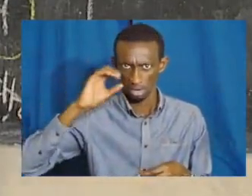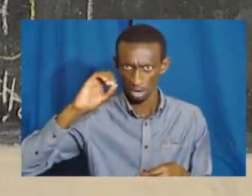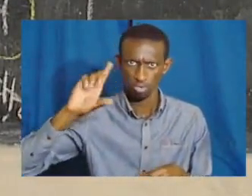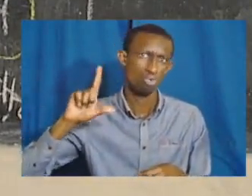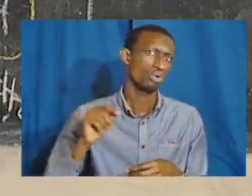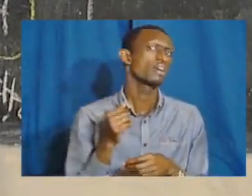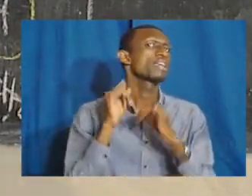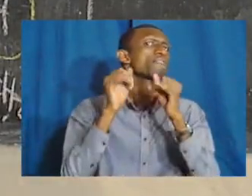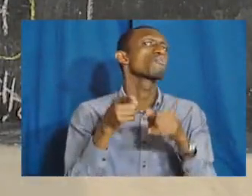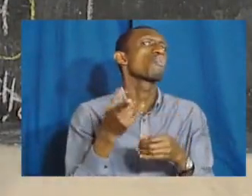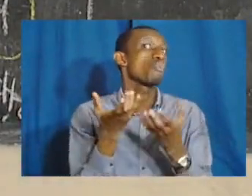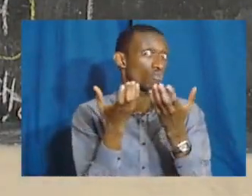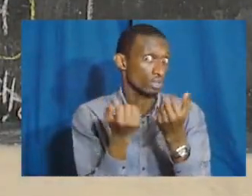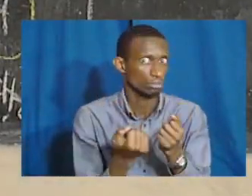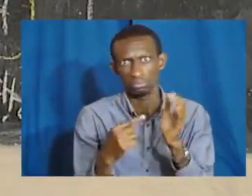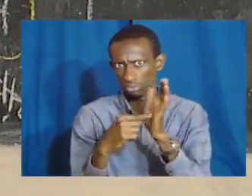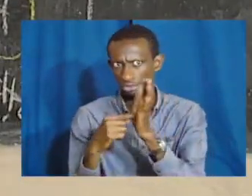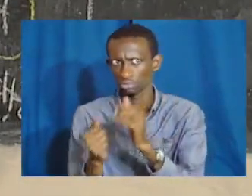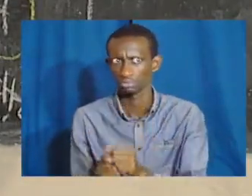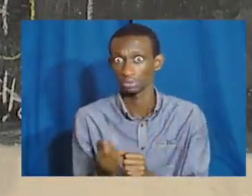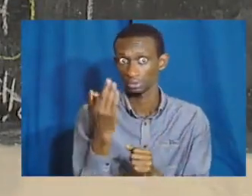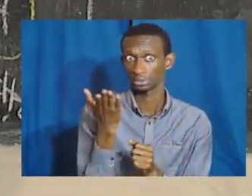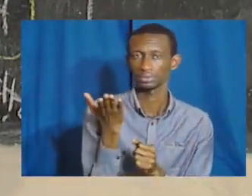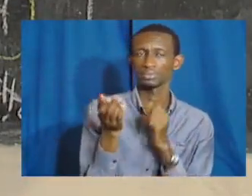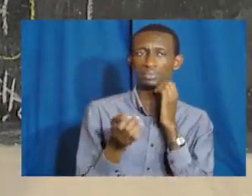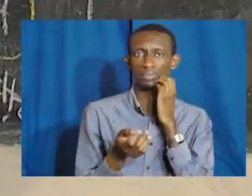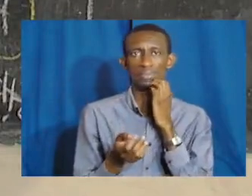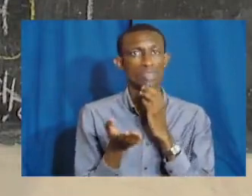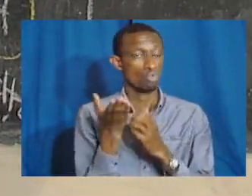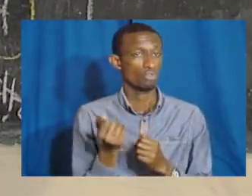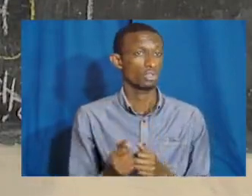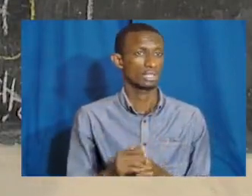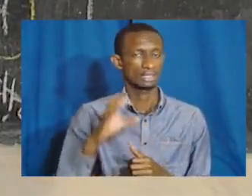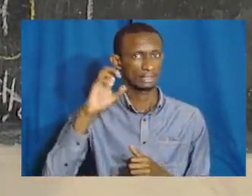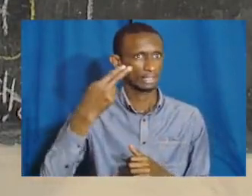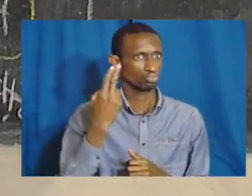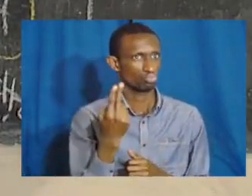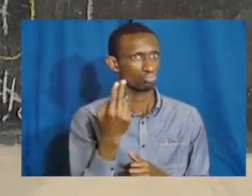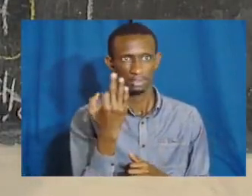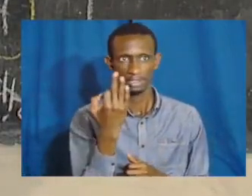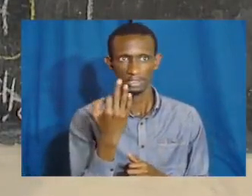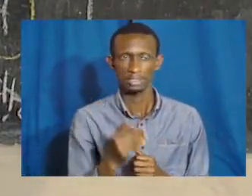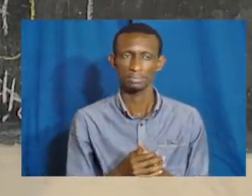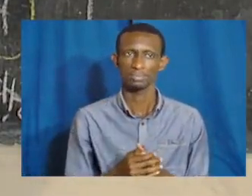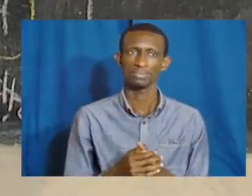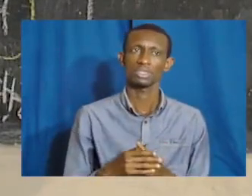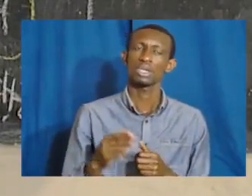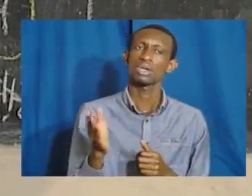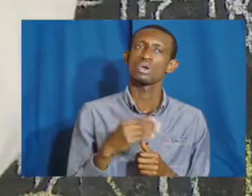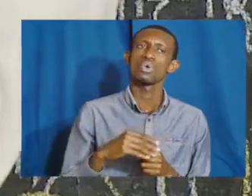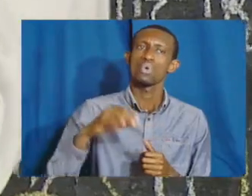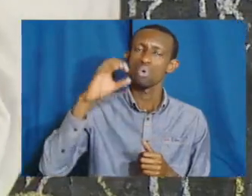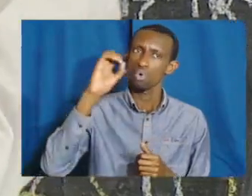have, for example, this is what happens. You have this CH2, you have OH